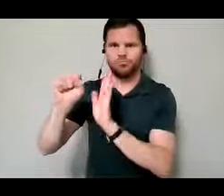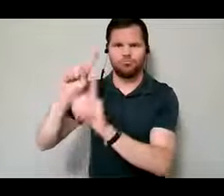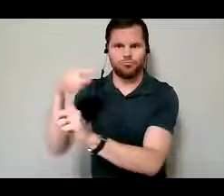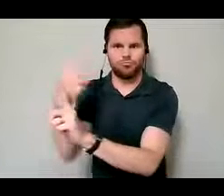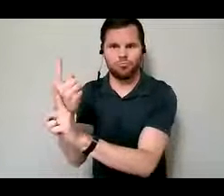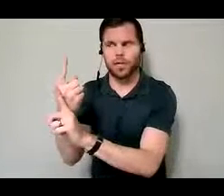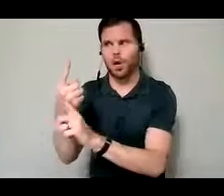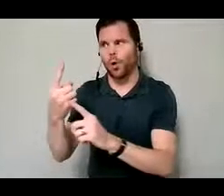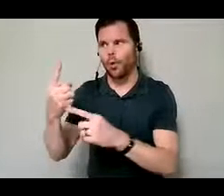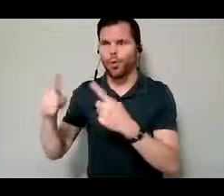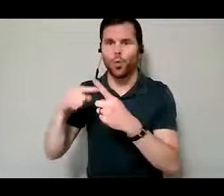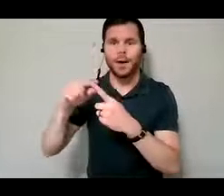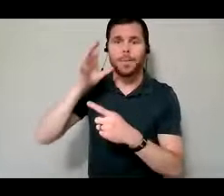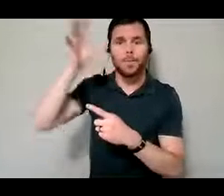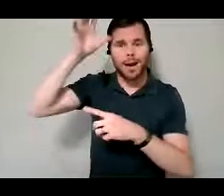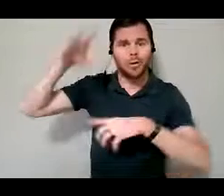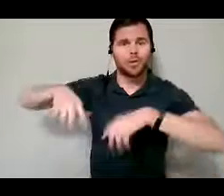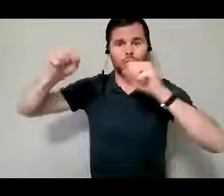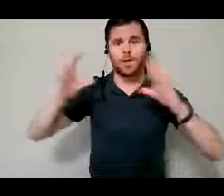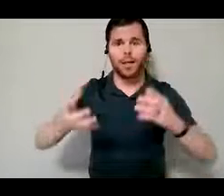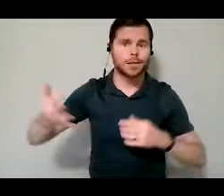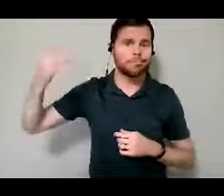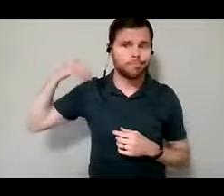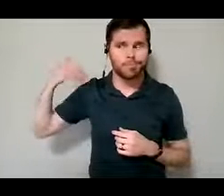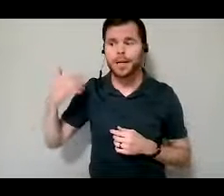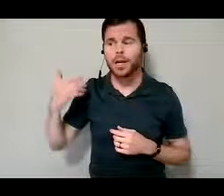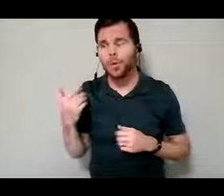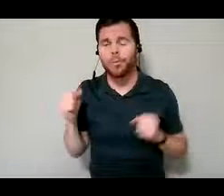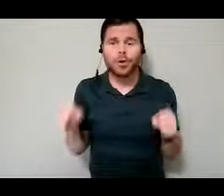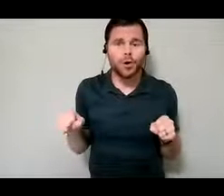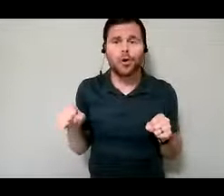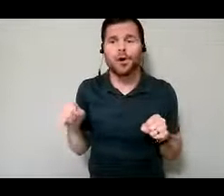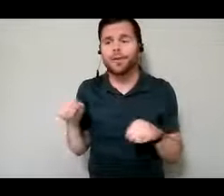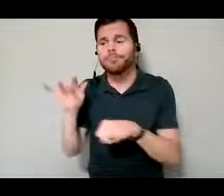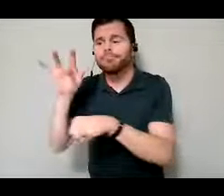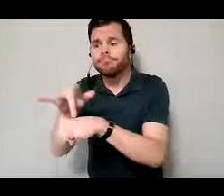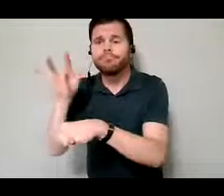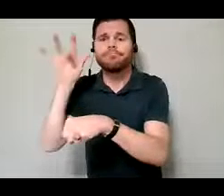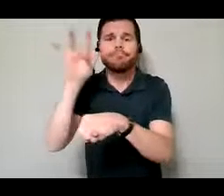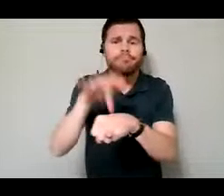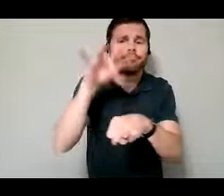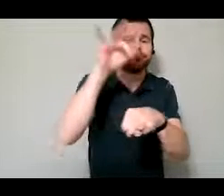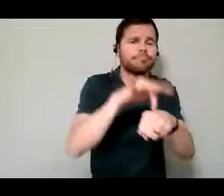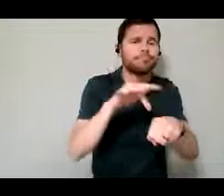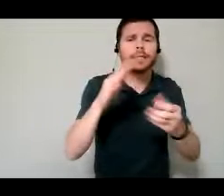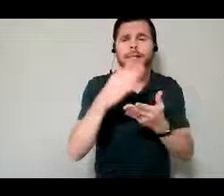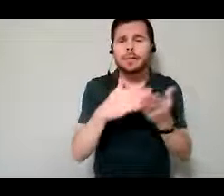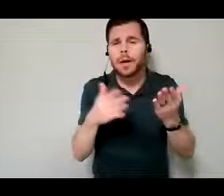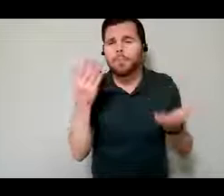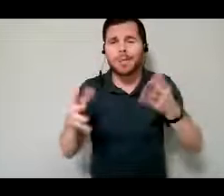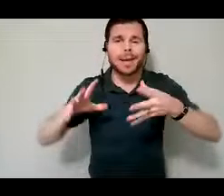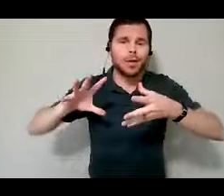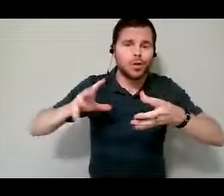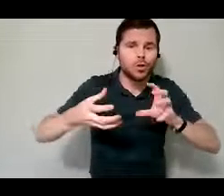early 2000s, where you got to dabble, or maybe you only got to take one class and it was ceramics. But now we're really